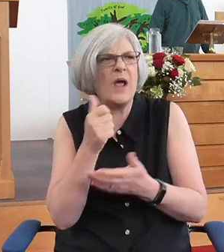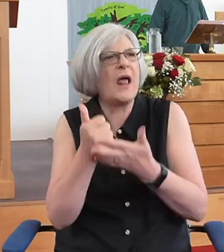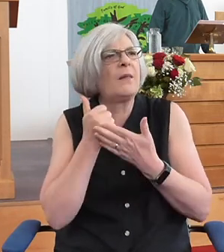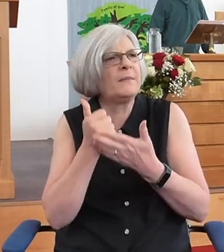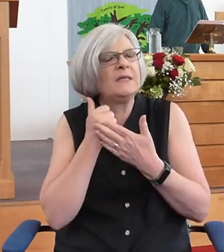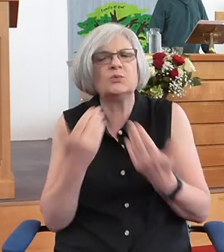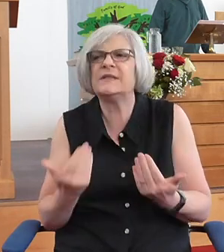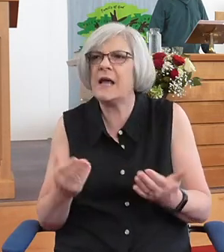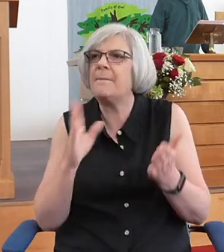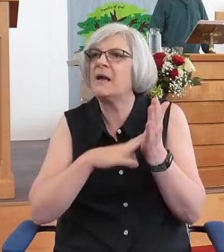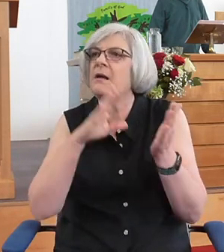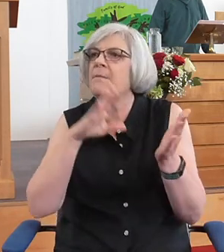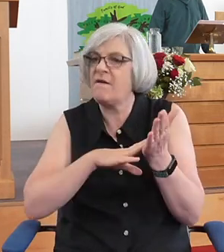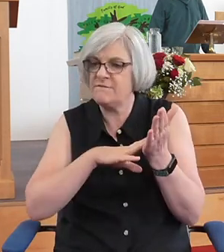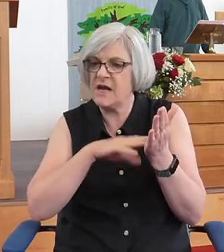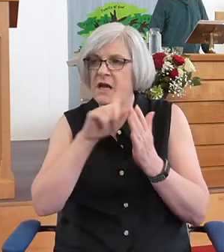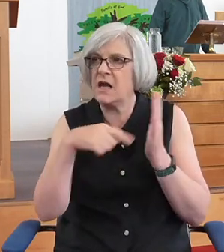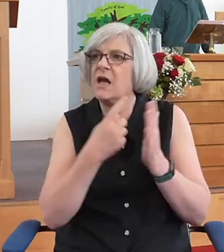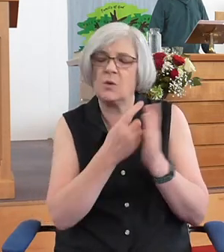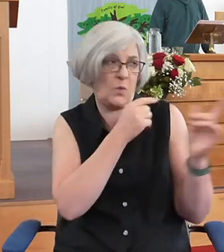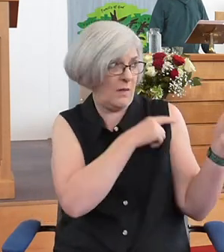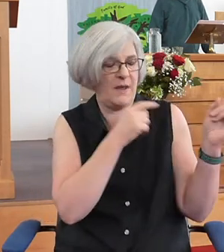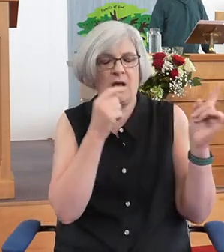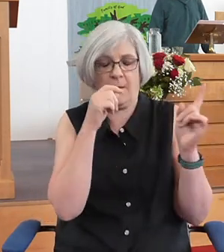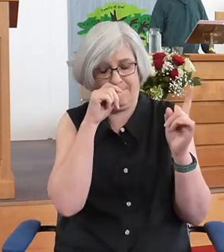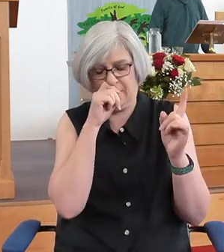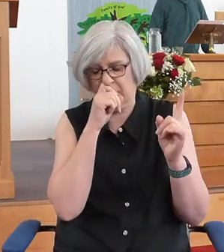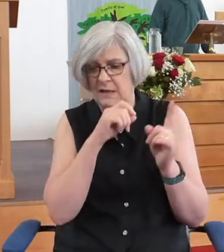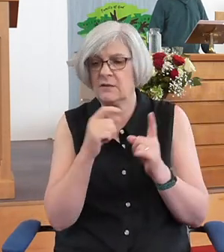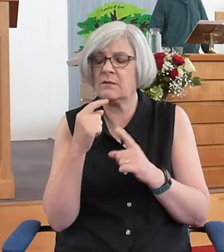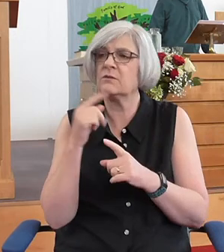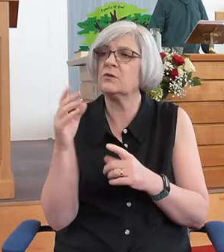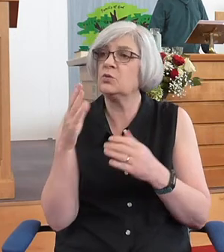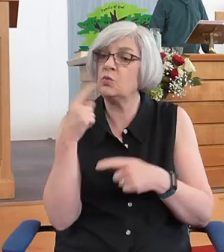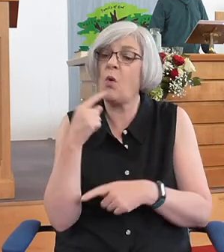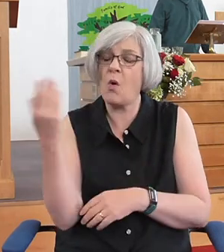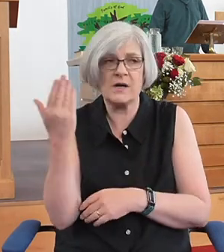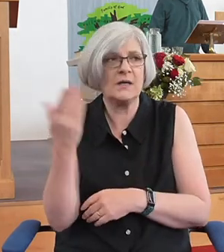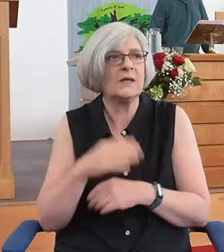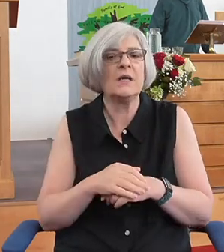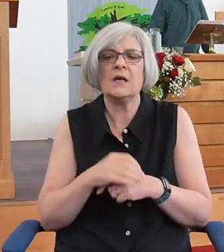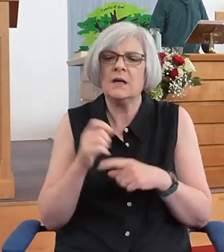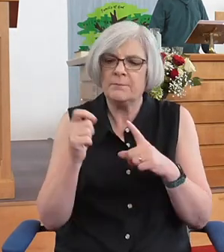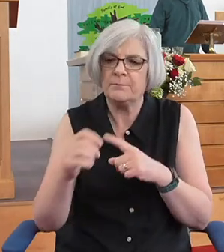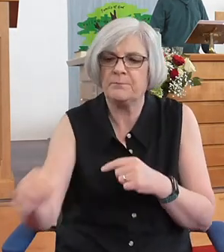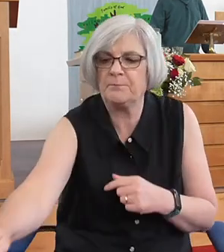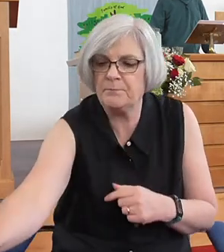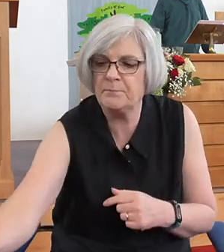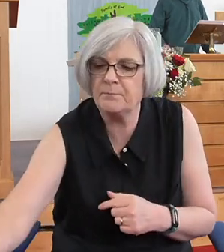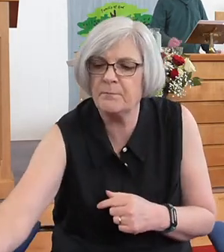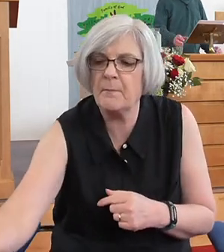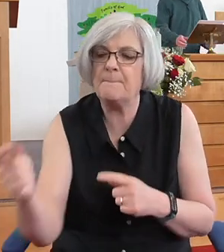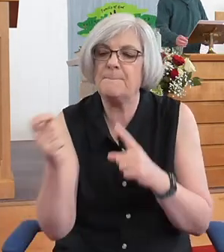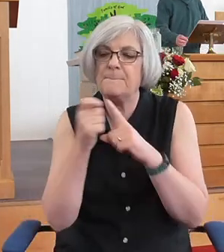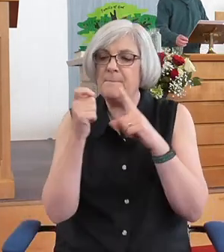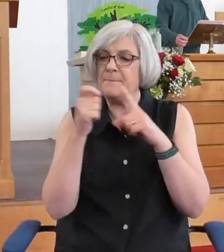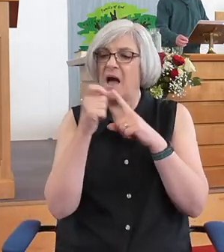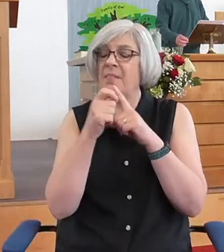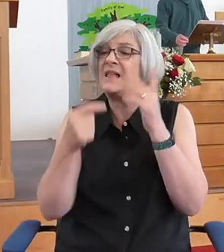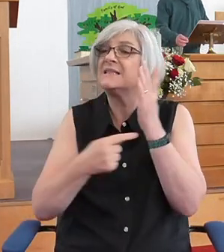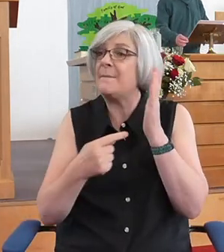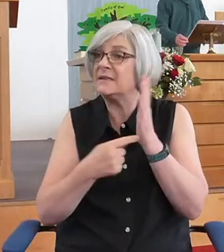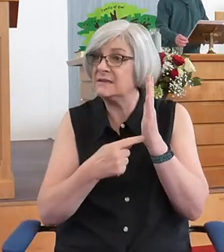the all-age talk, by Pamela Templeton, who's taking our reading, by Stephen Hay, who's bringing